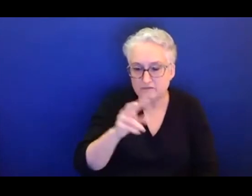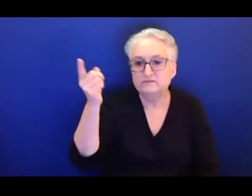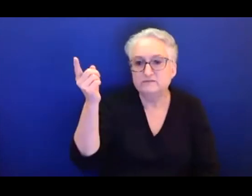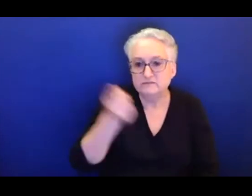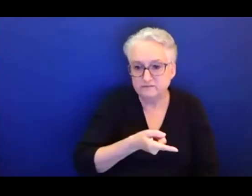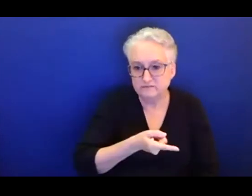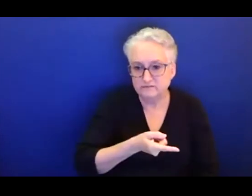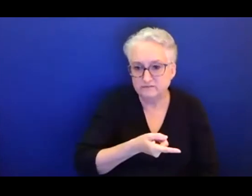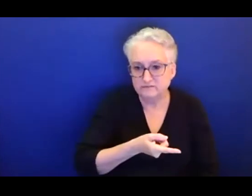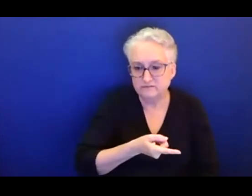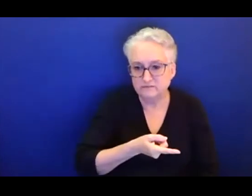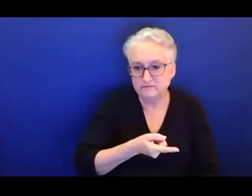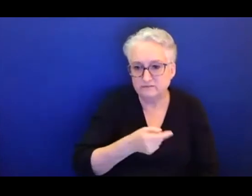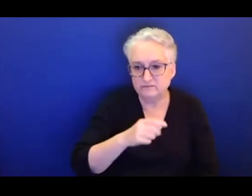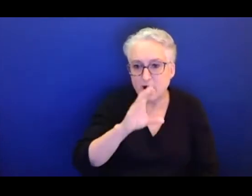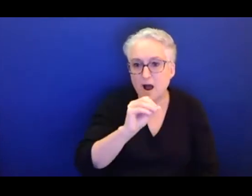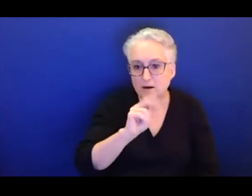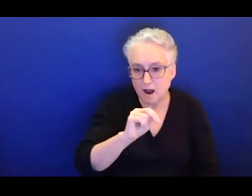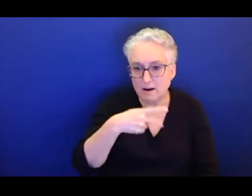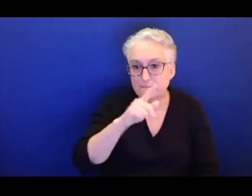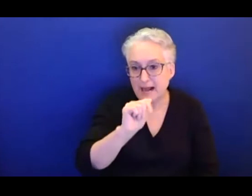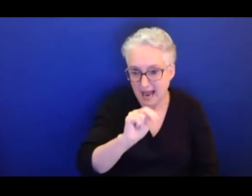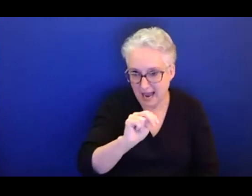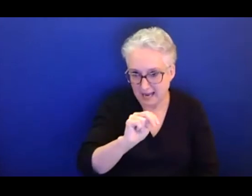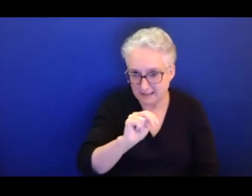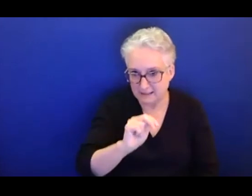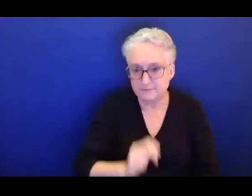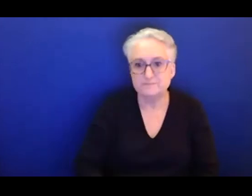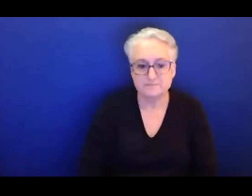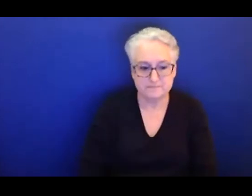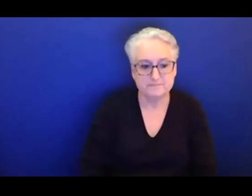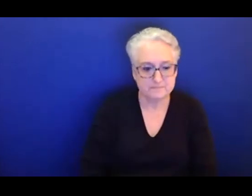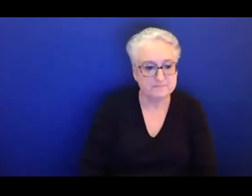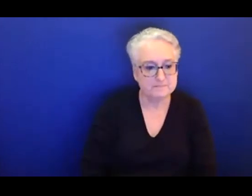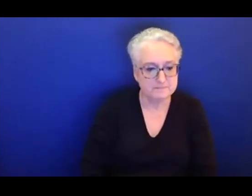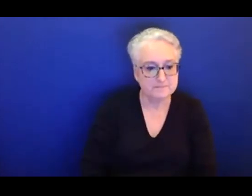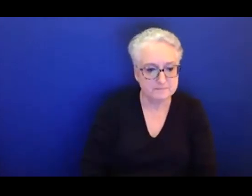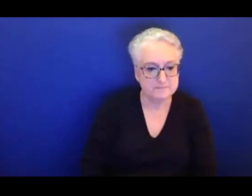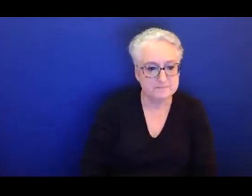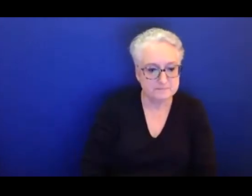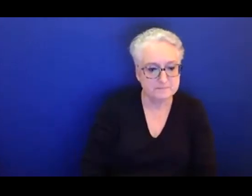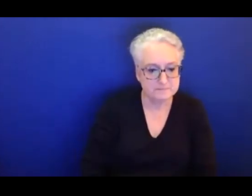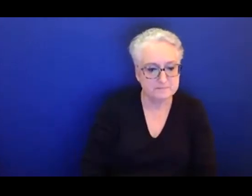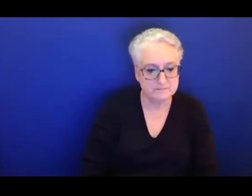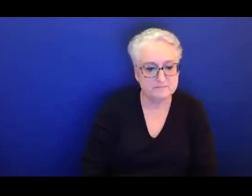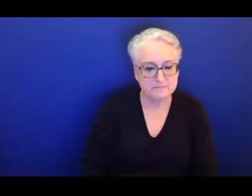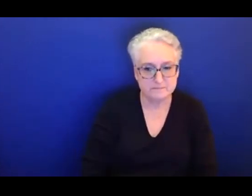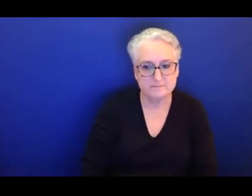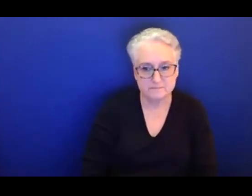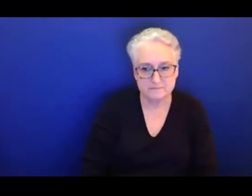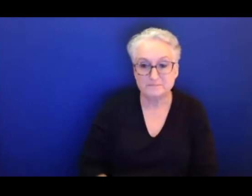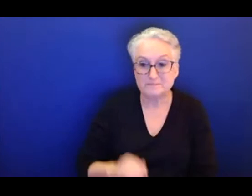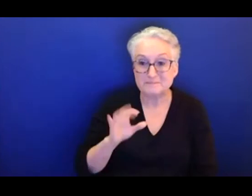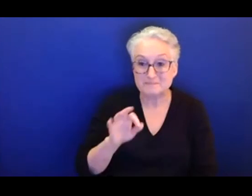staff's presentation. So if you're unable to ask your question, we really encourage you to either put it in